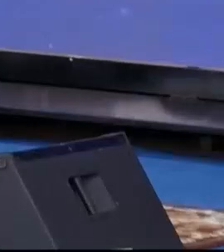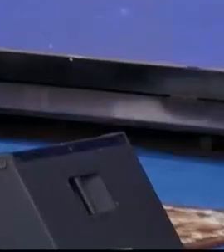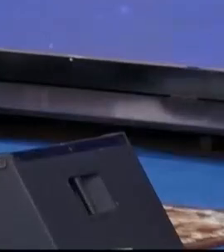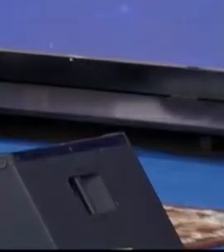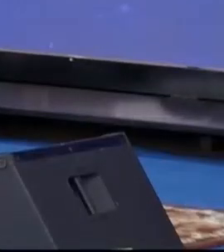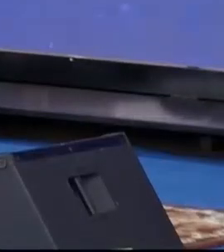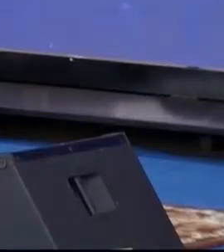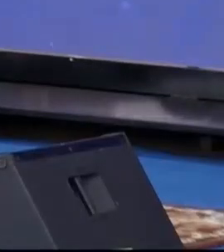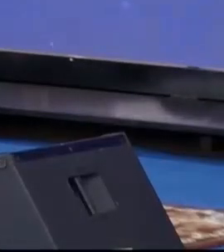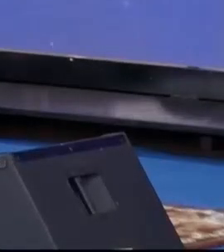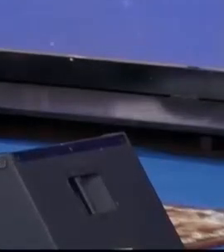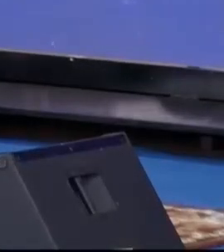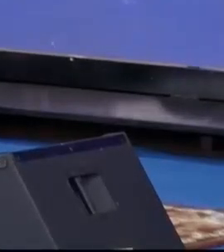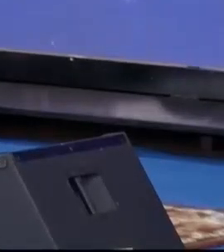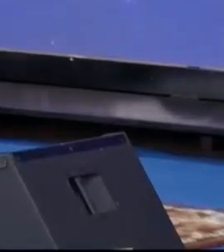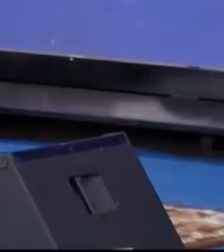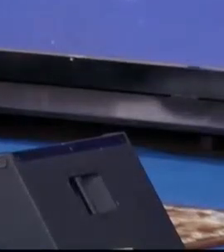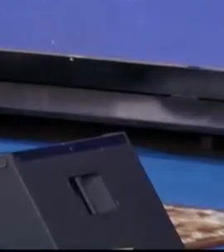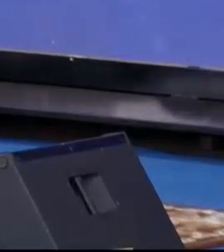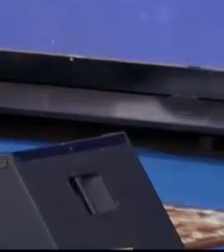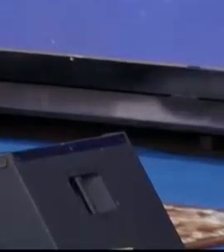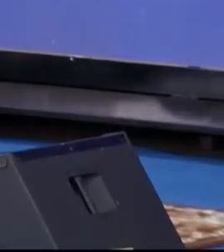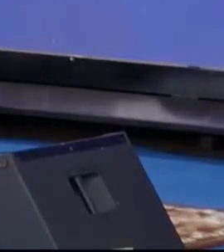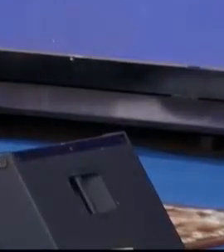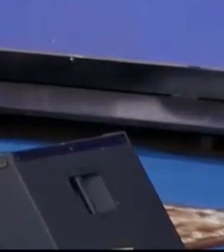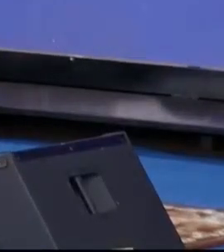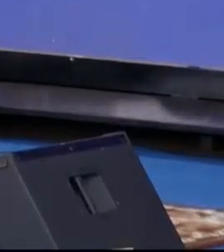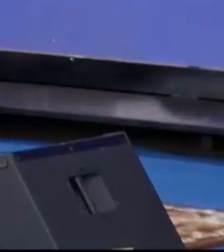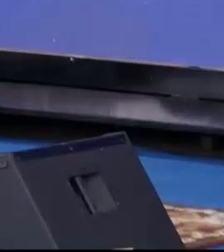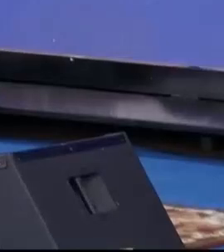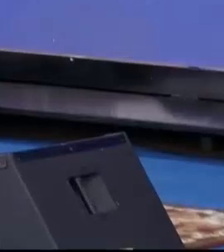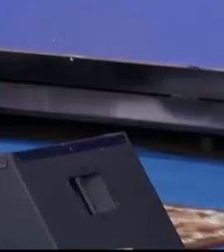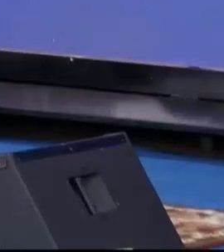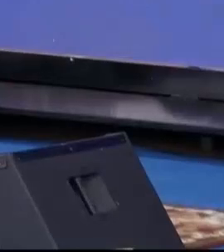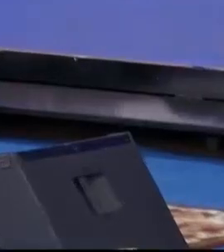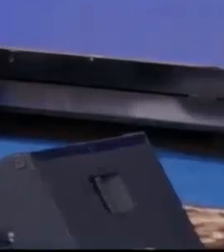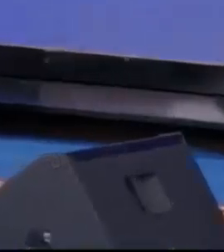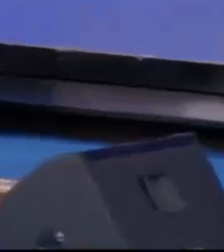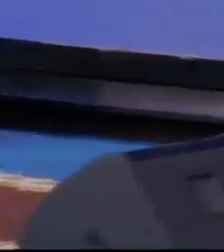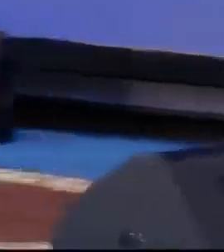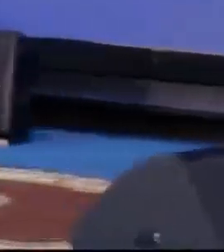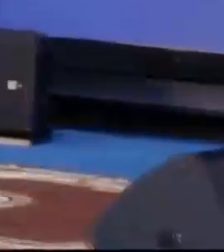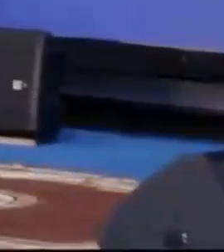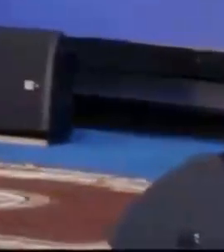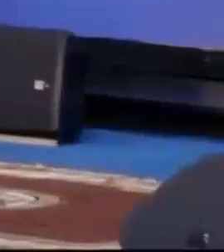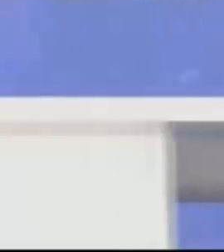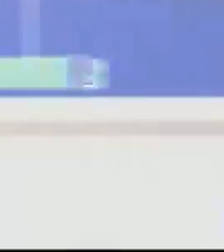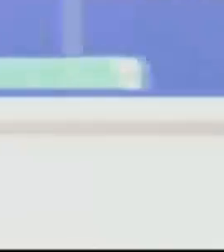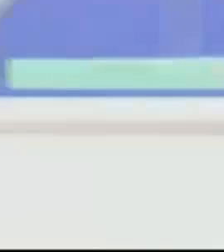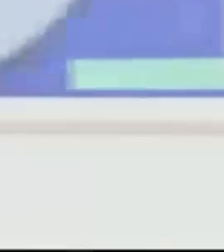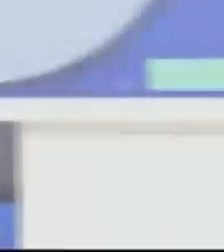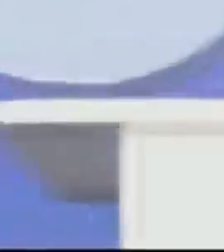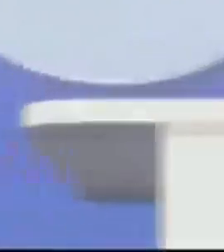thy family shall be saved, and your family, and everyone that you come across